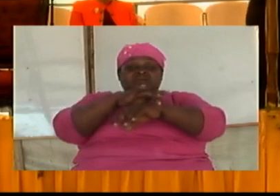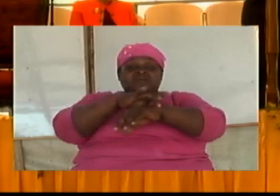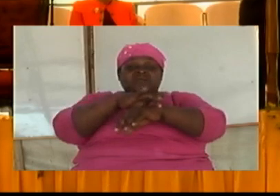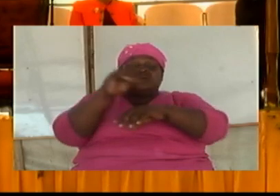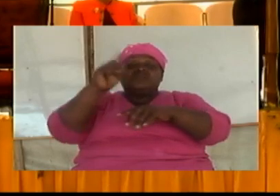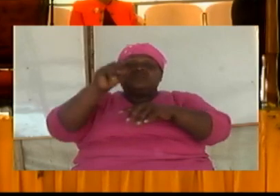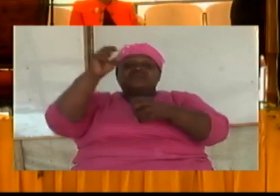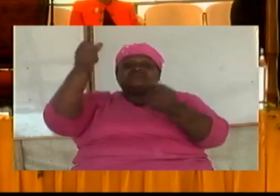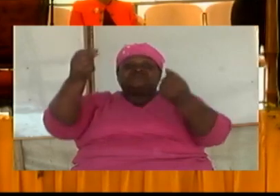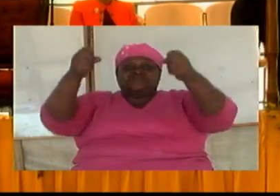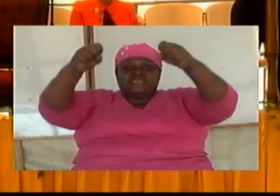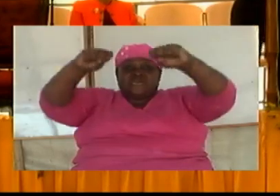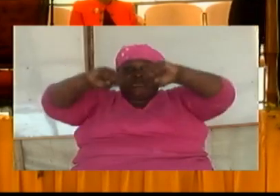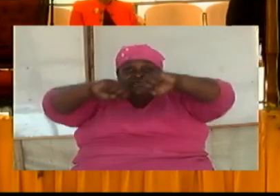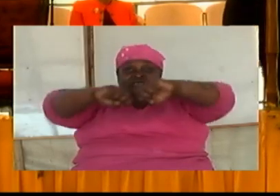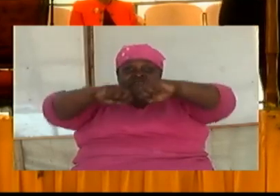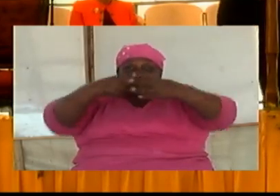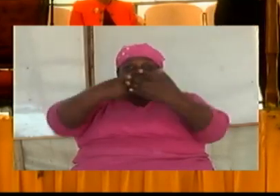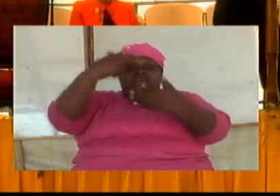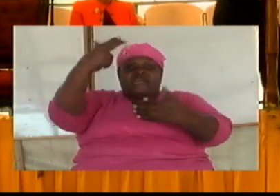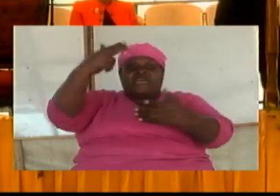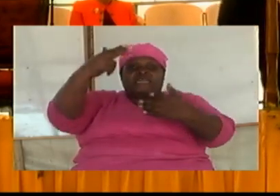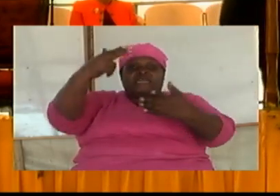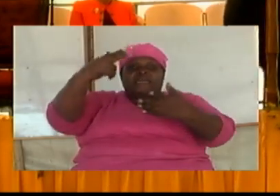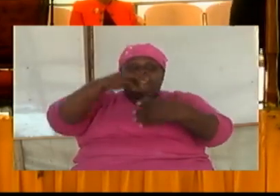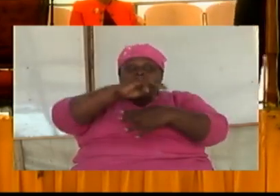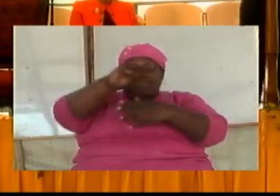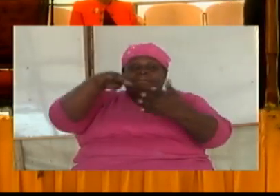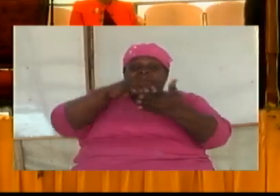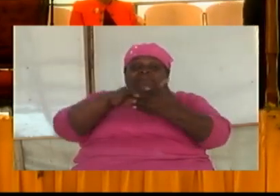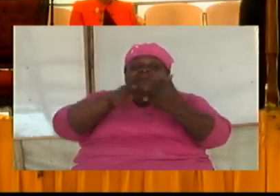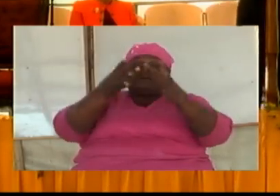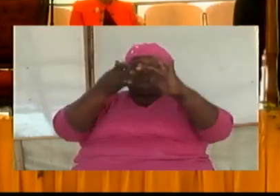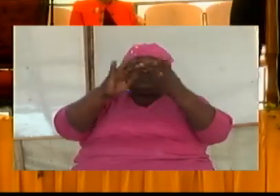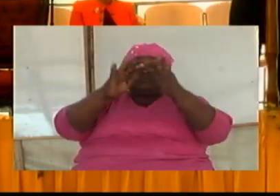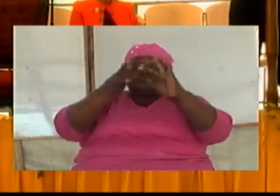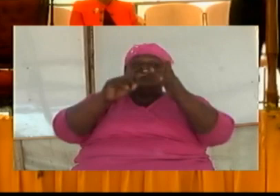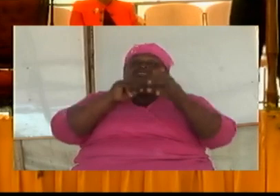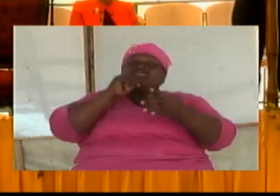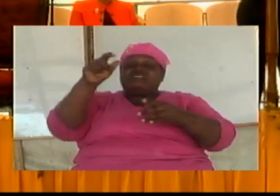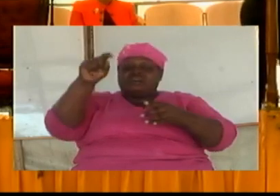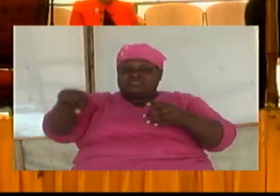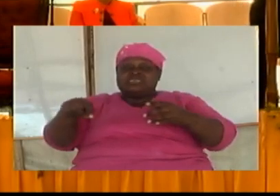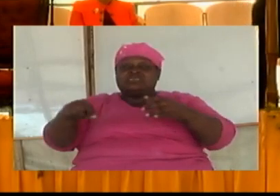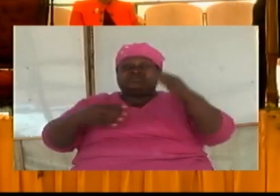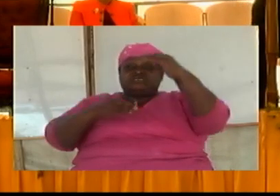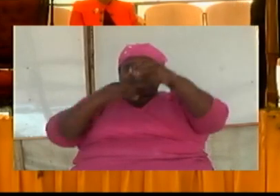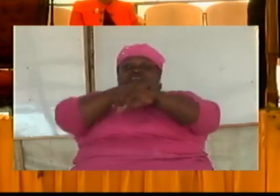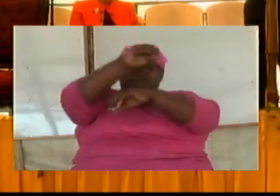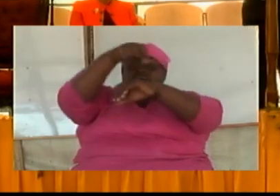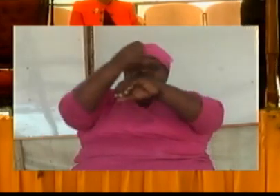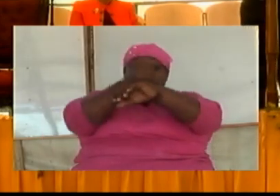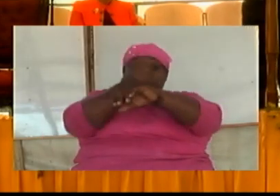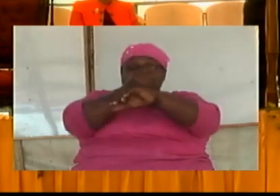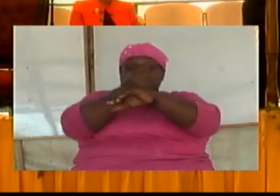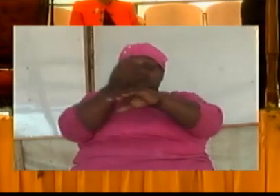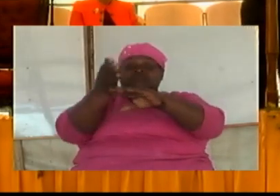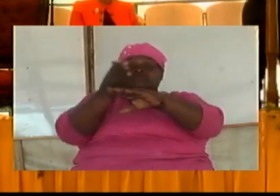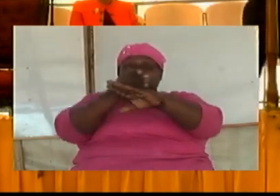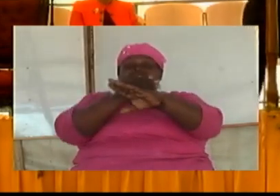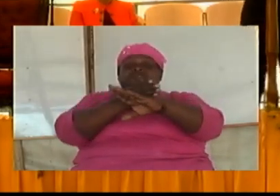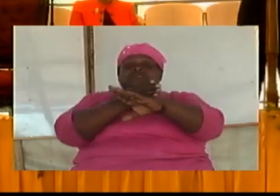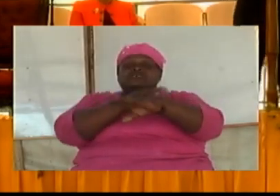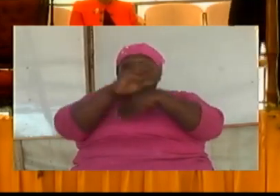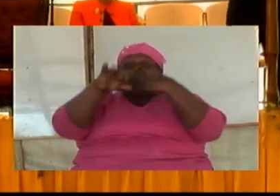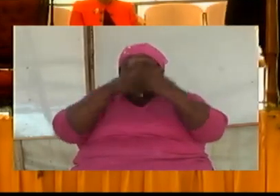peak. Medical technology has never been this advanced. Yet with all the knowledge and